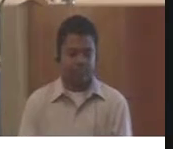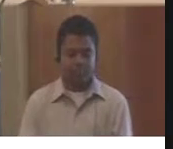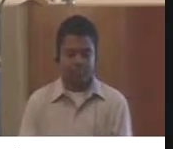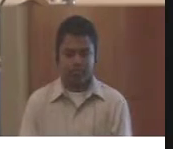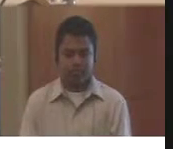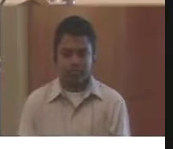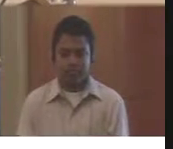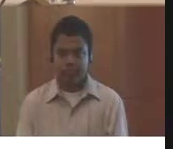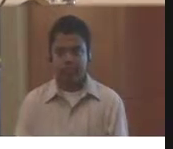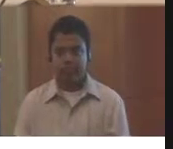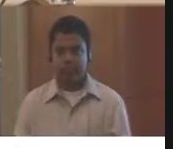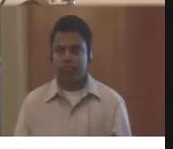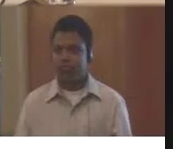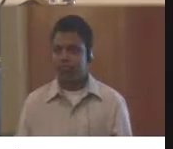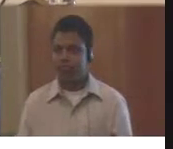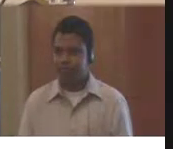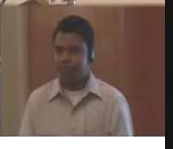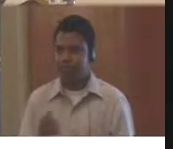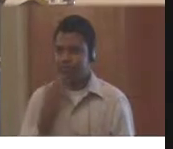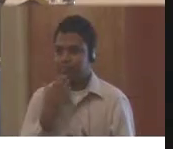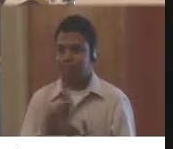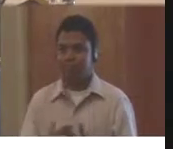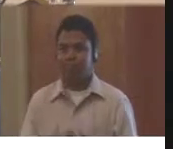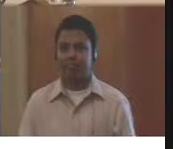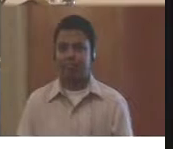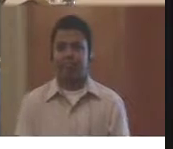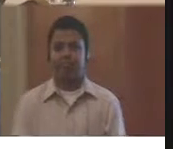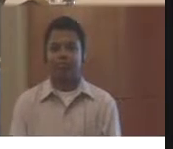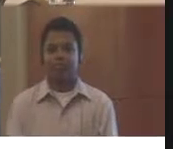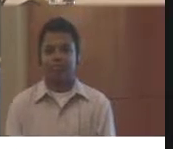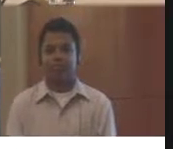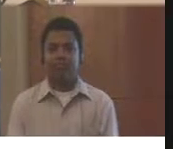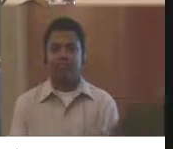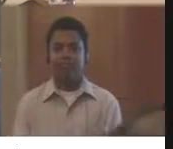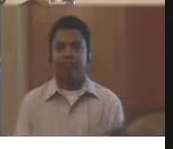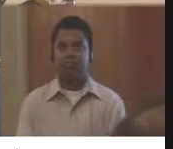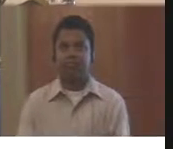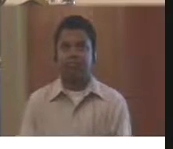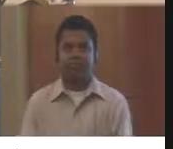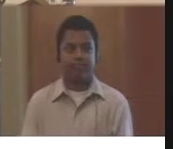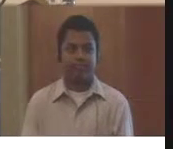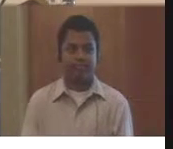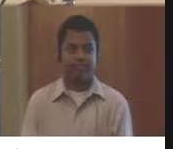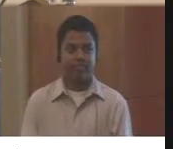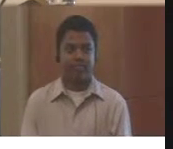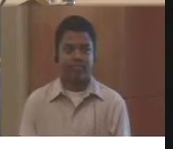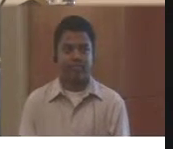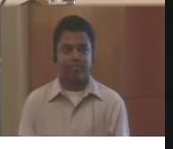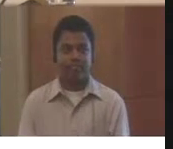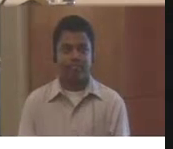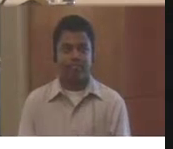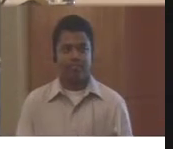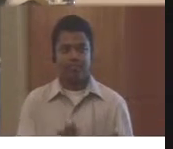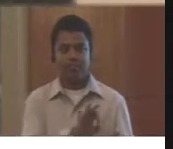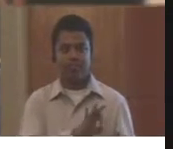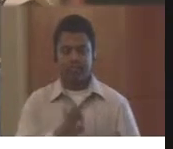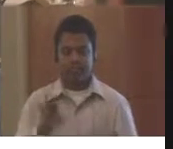Very good example of being brief and to the point. Y un representante de